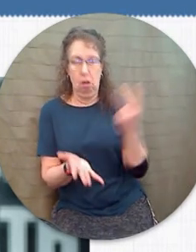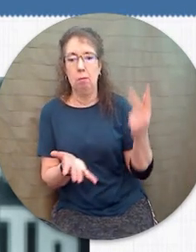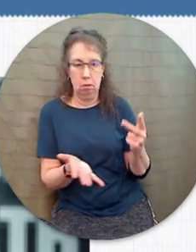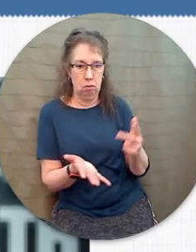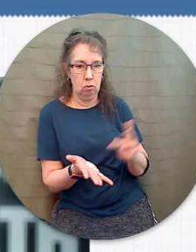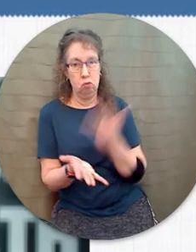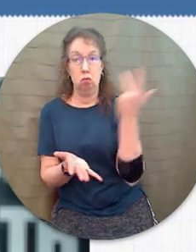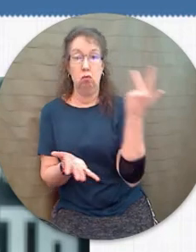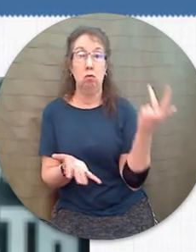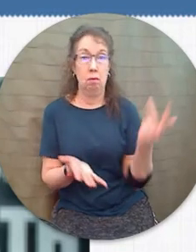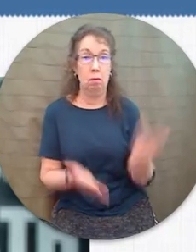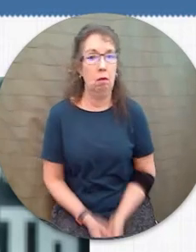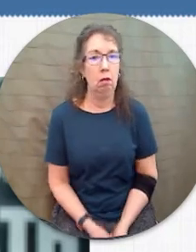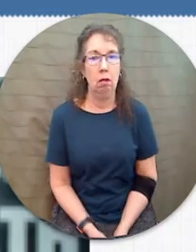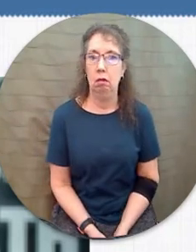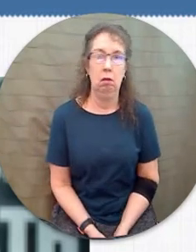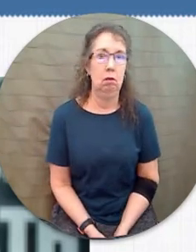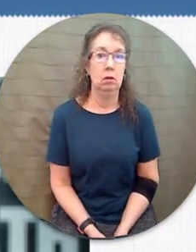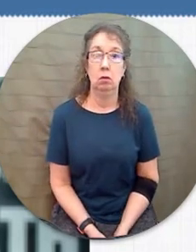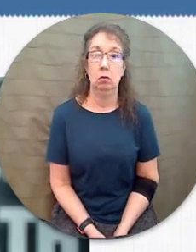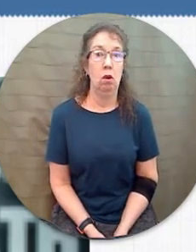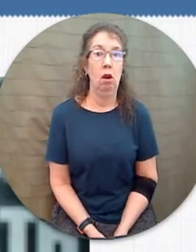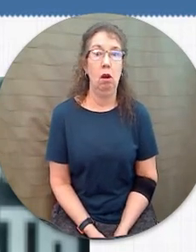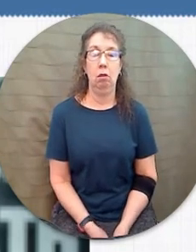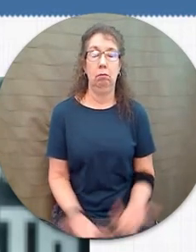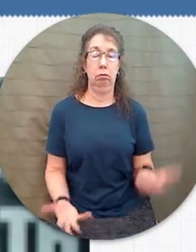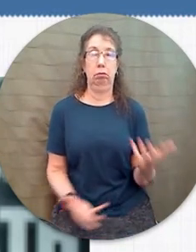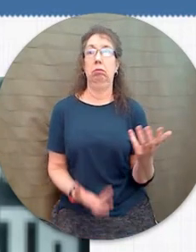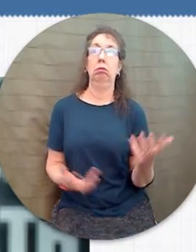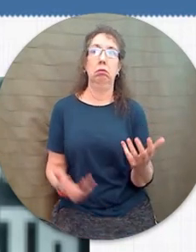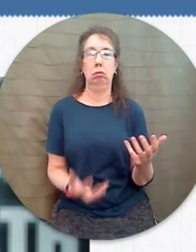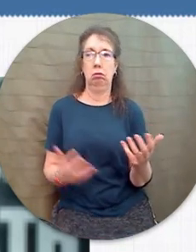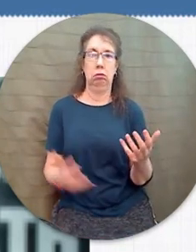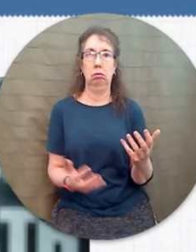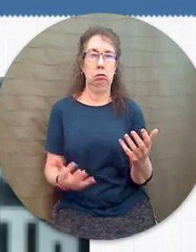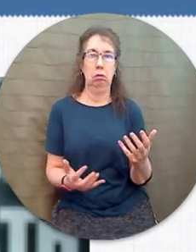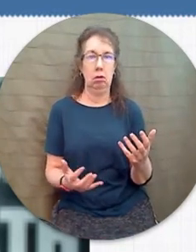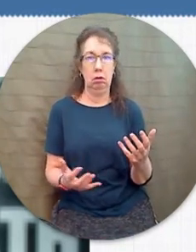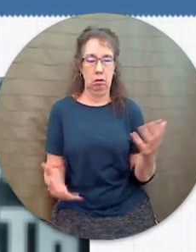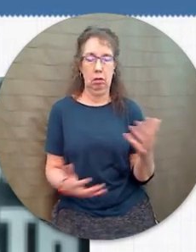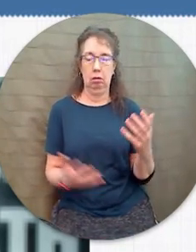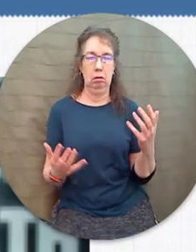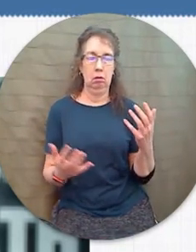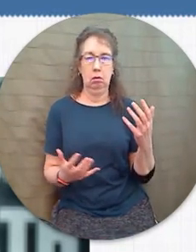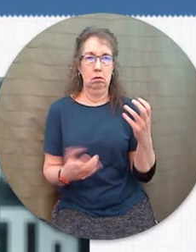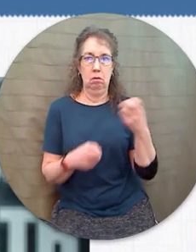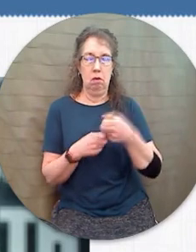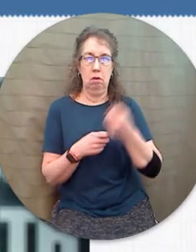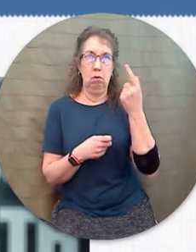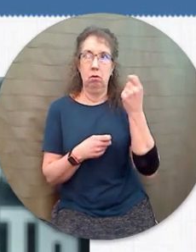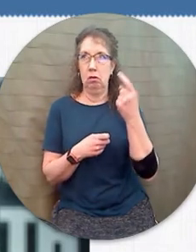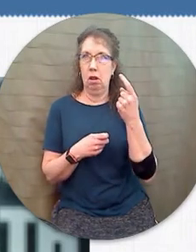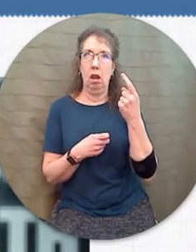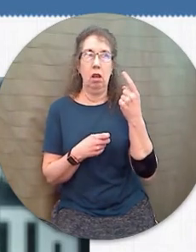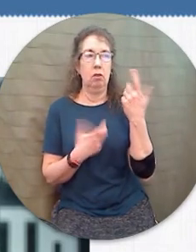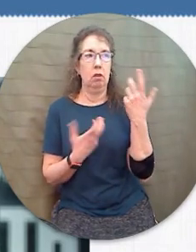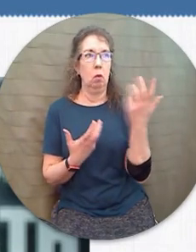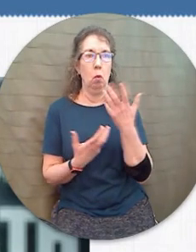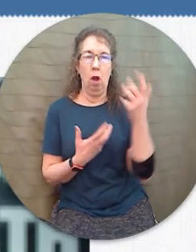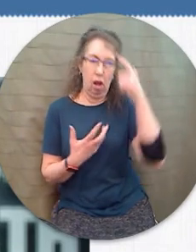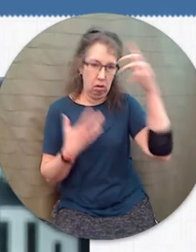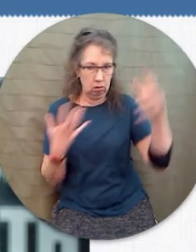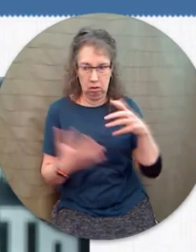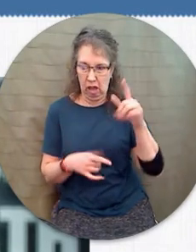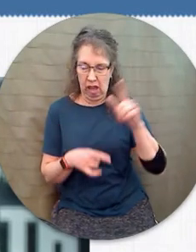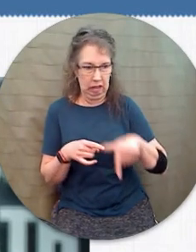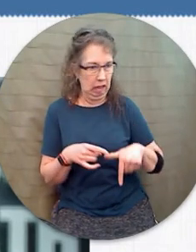triple. It's like your mind starts to like turn sideways, like your brain is like just rotating in your skull because you're like,